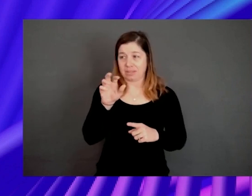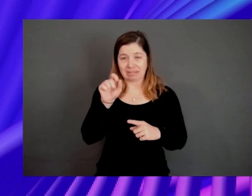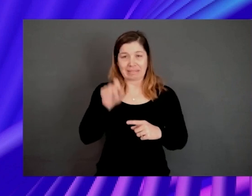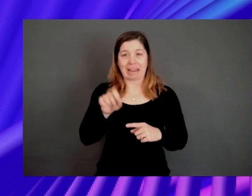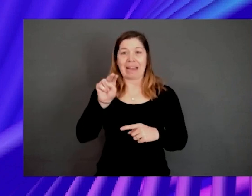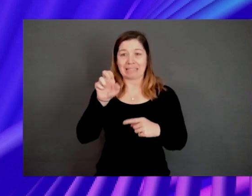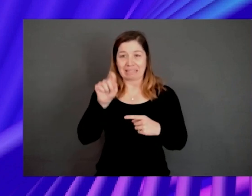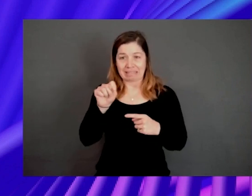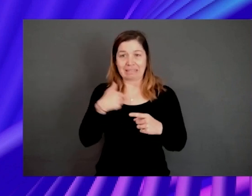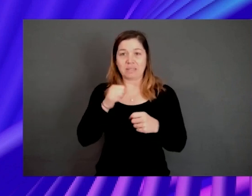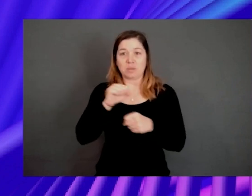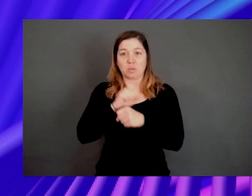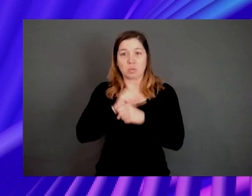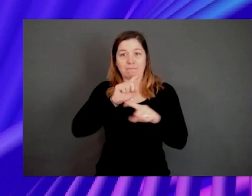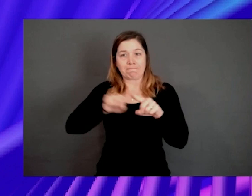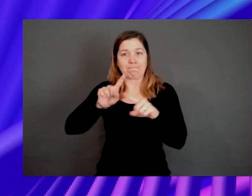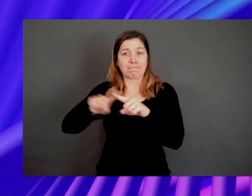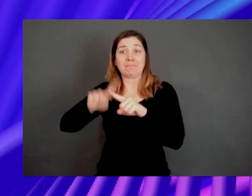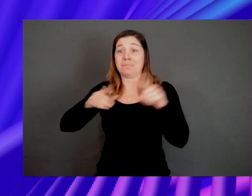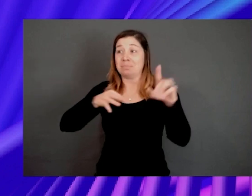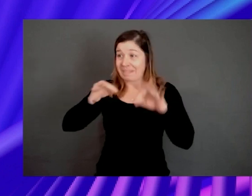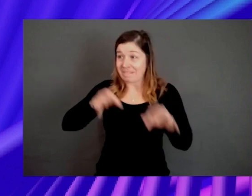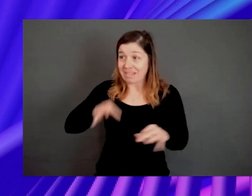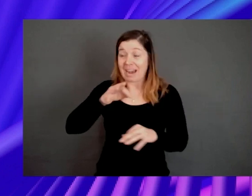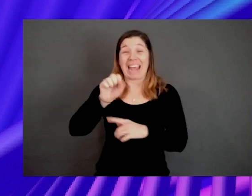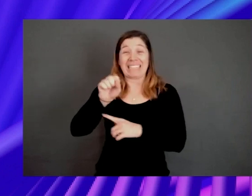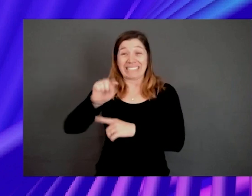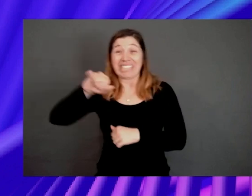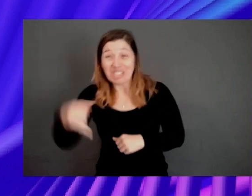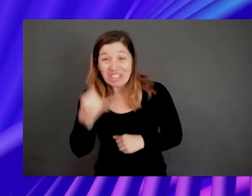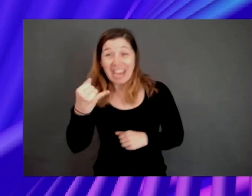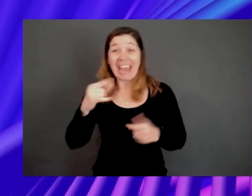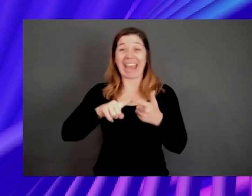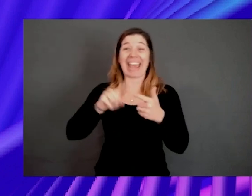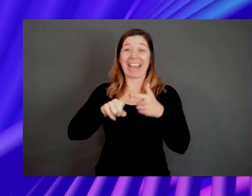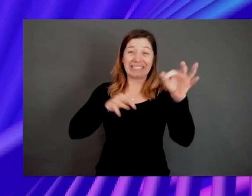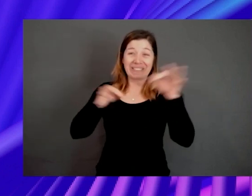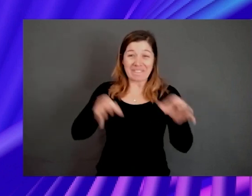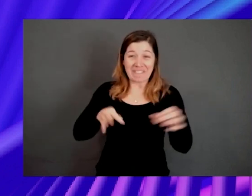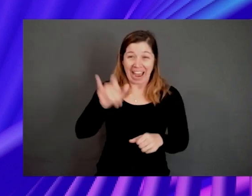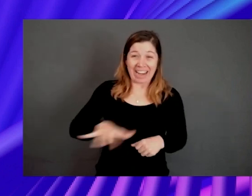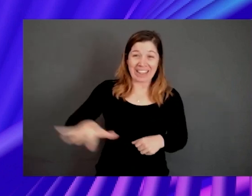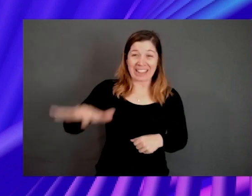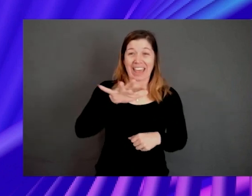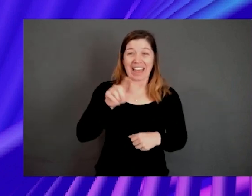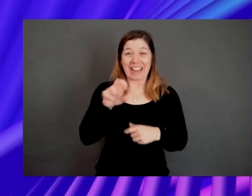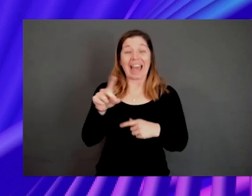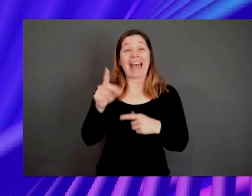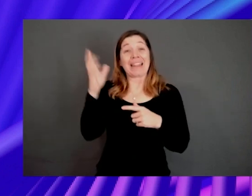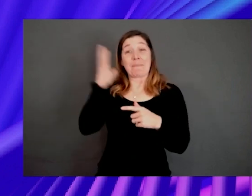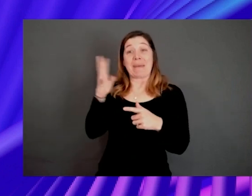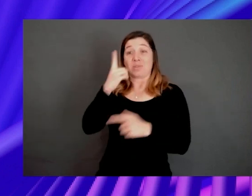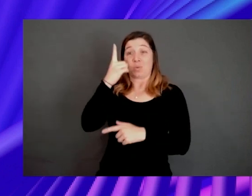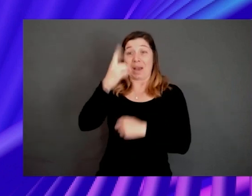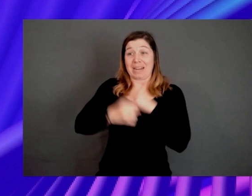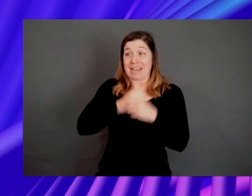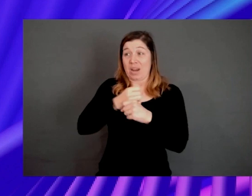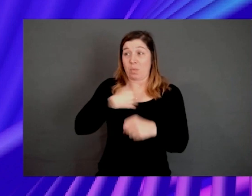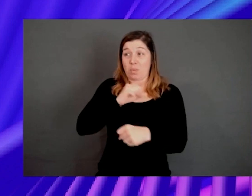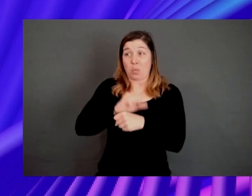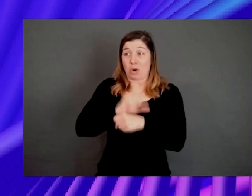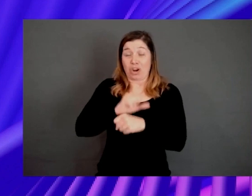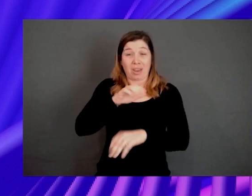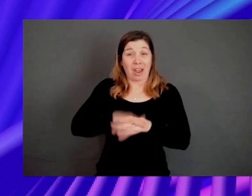a lot on defining the Lambda experience for .NET. And the past year, we've been working on how can we kind